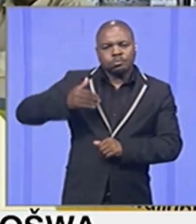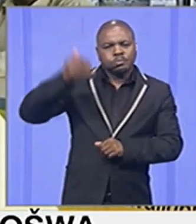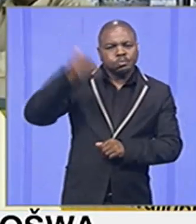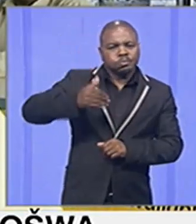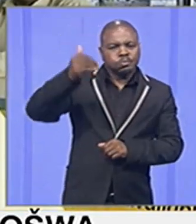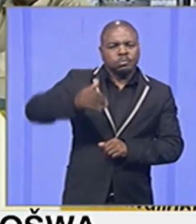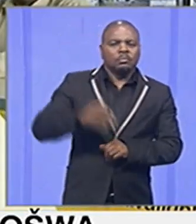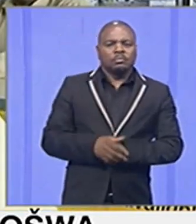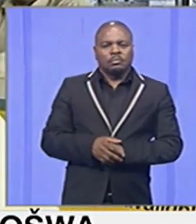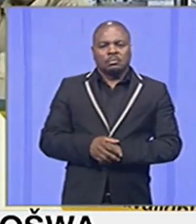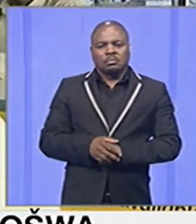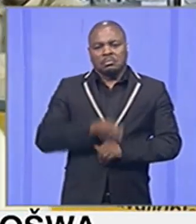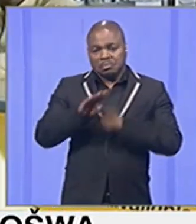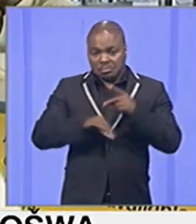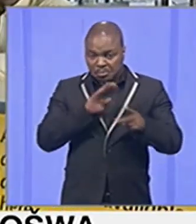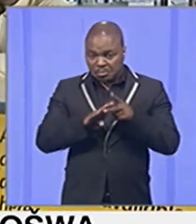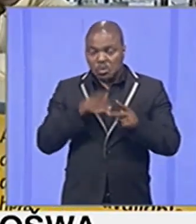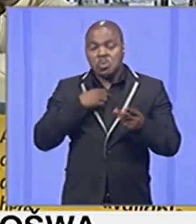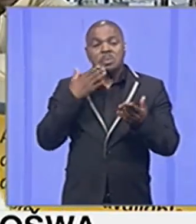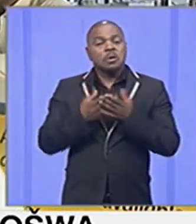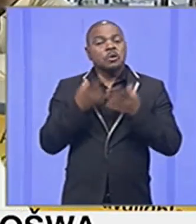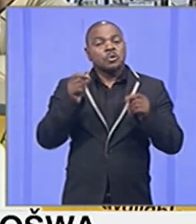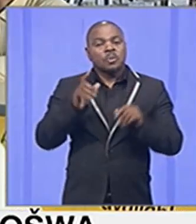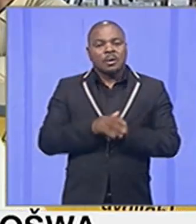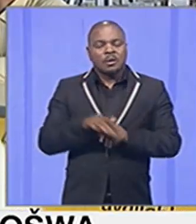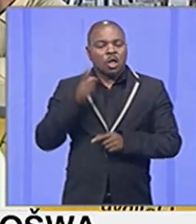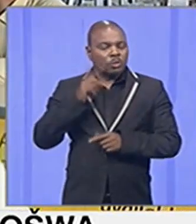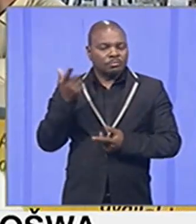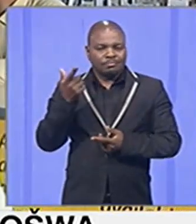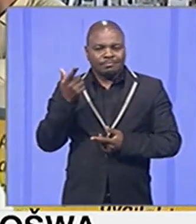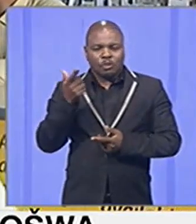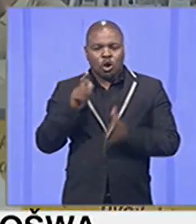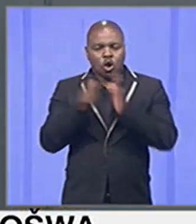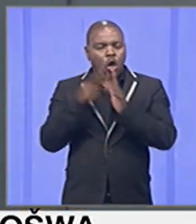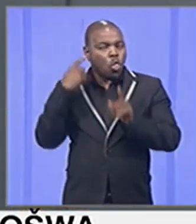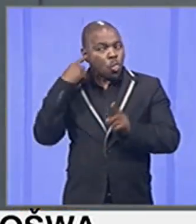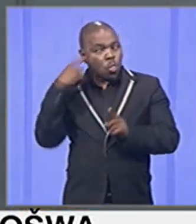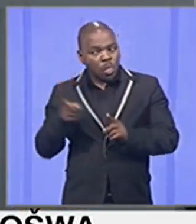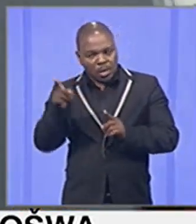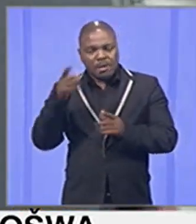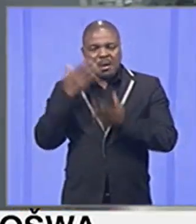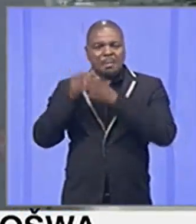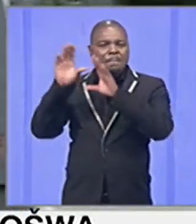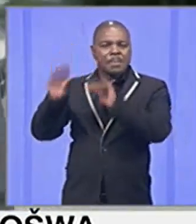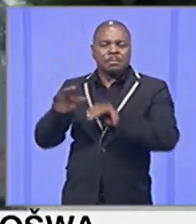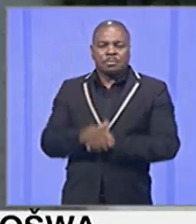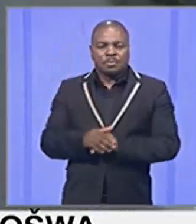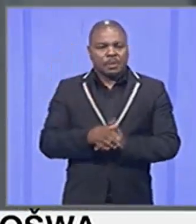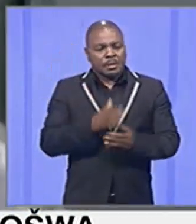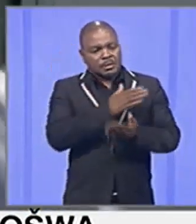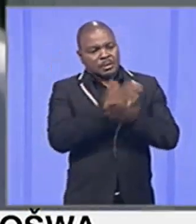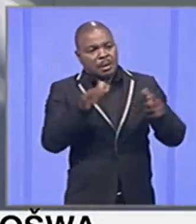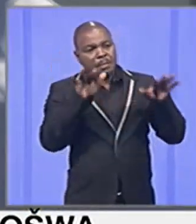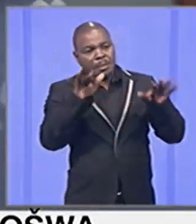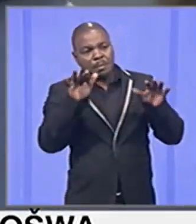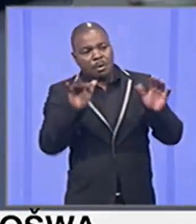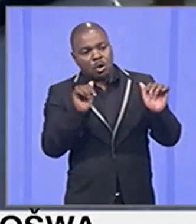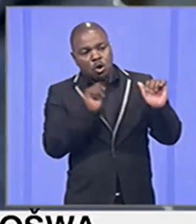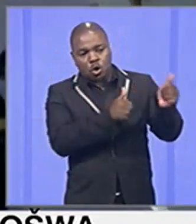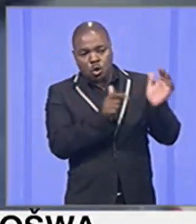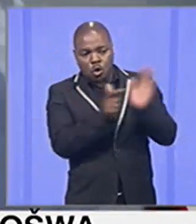re tle re kgone go fedisa botlhokatsebe bo re bo bonang. Ba bang ba kgwebo tse sa tsamaisweng ho latela molao